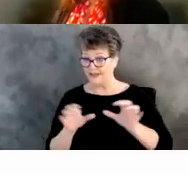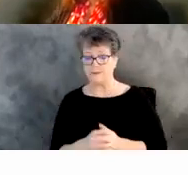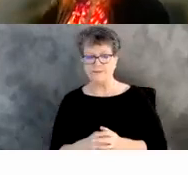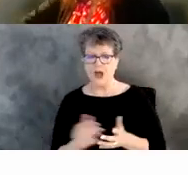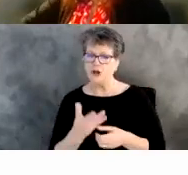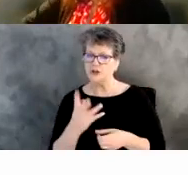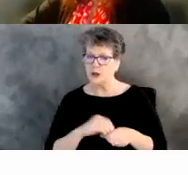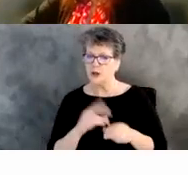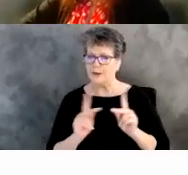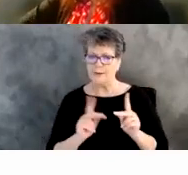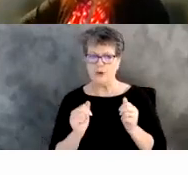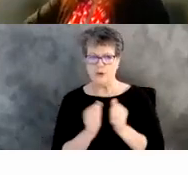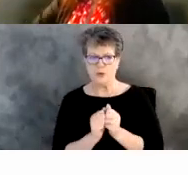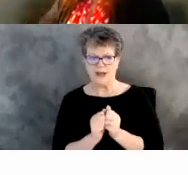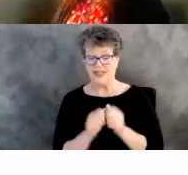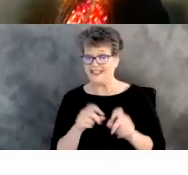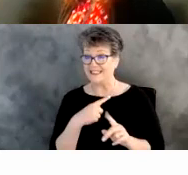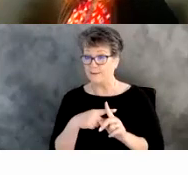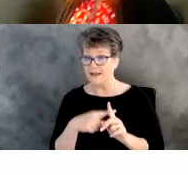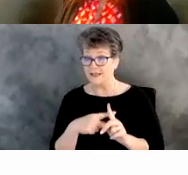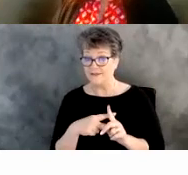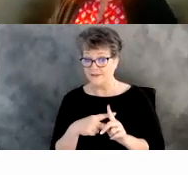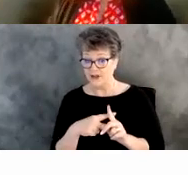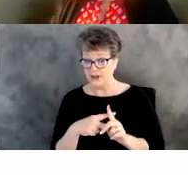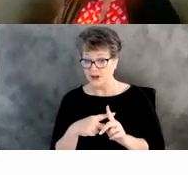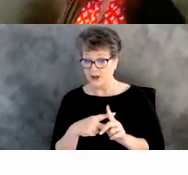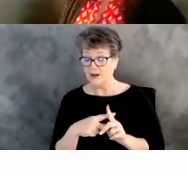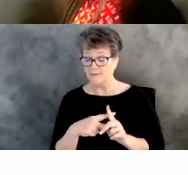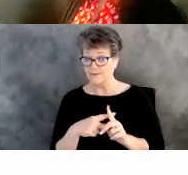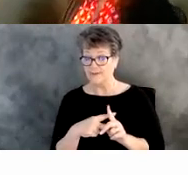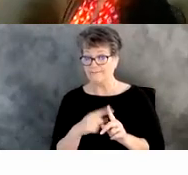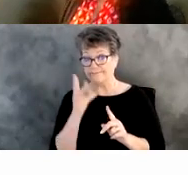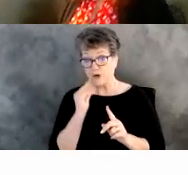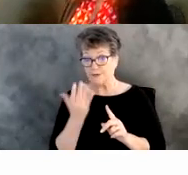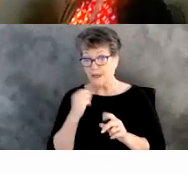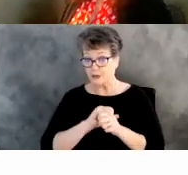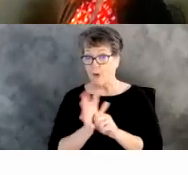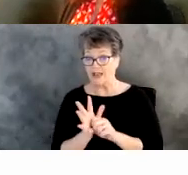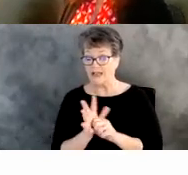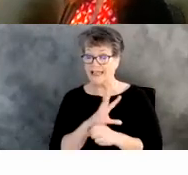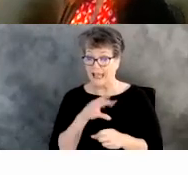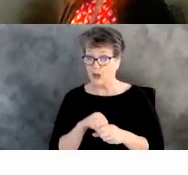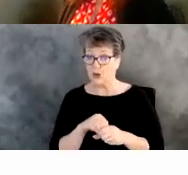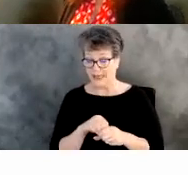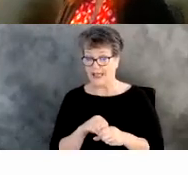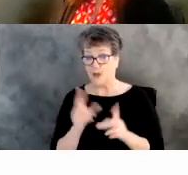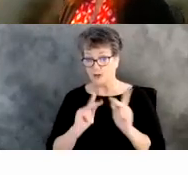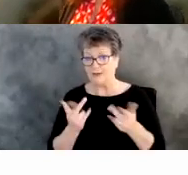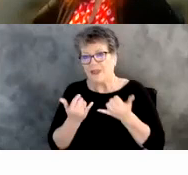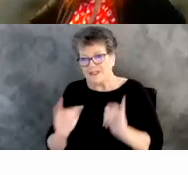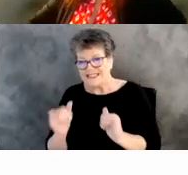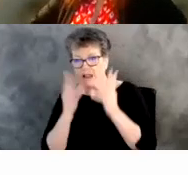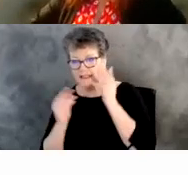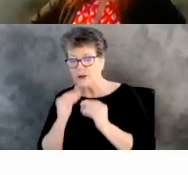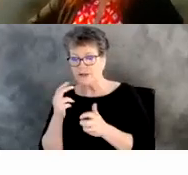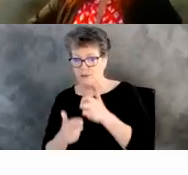include people who have tested positive or who have had COVID, including the long haulers. And so what we're seeing